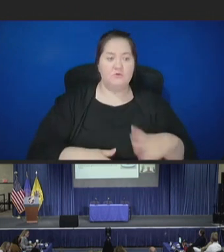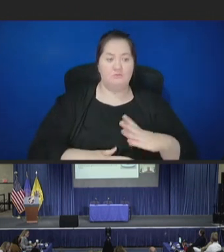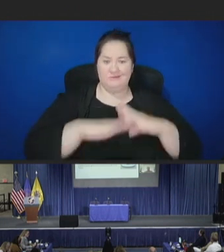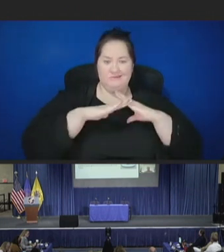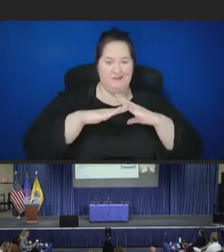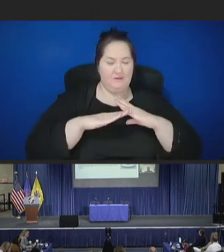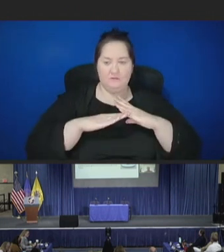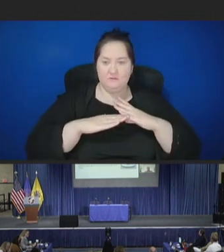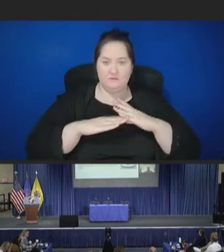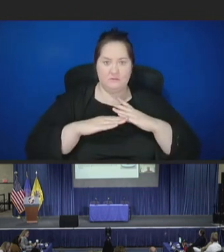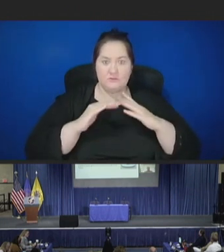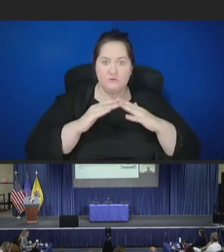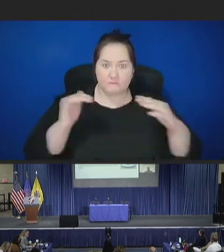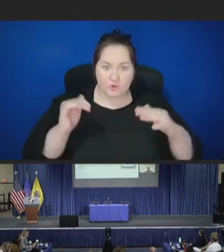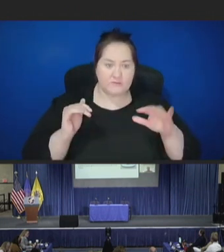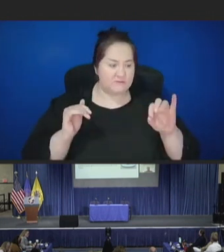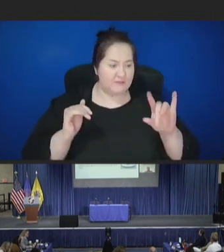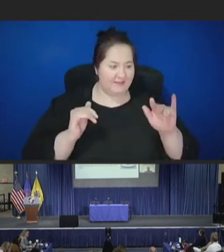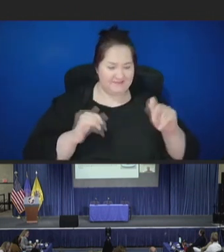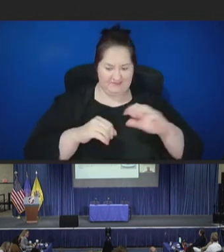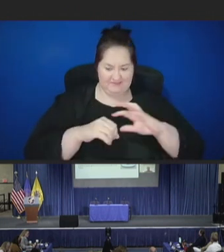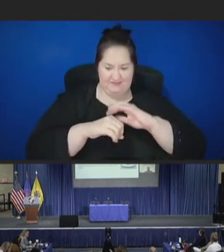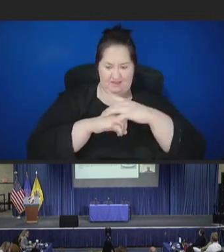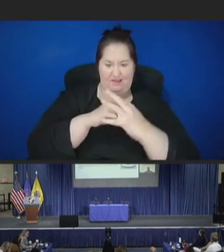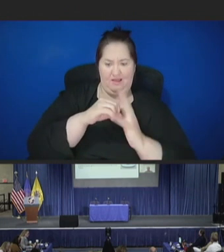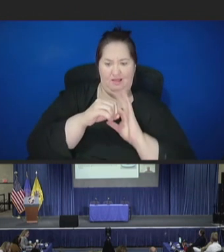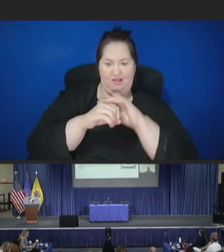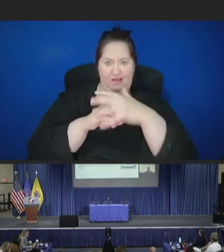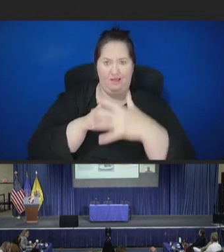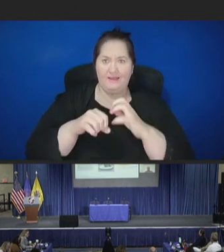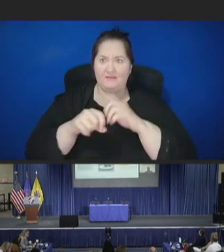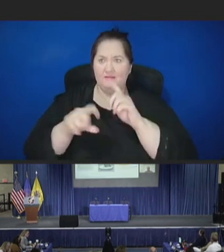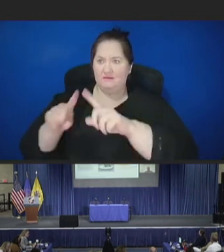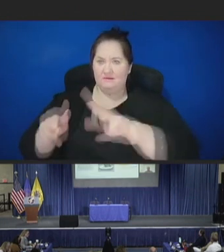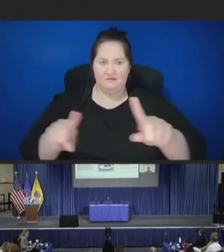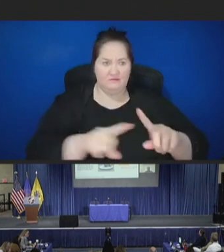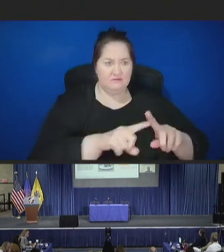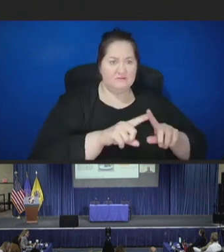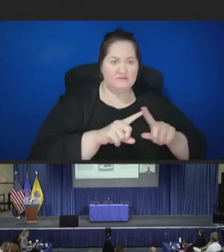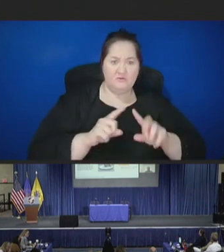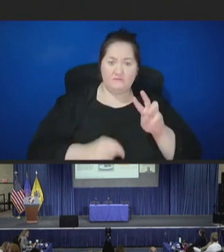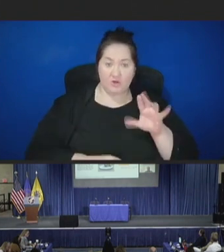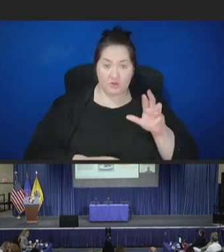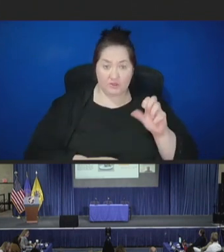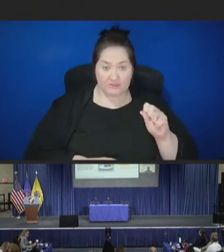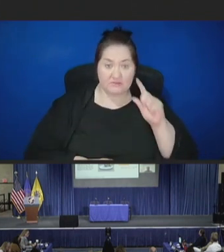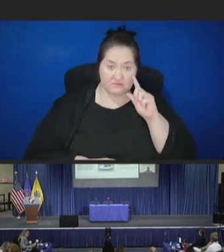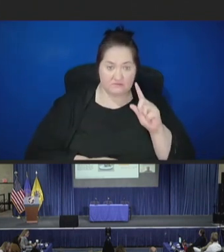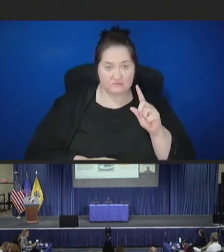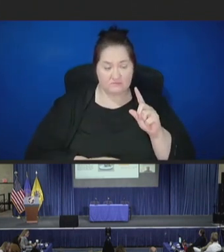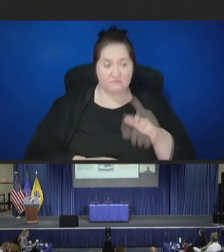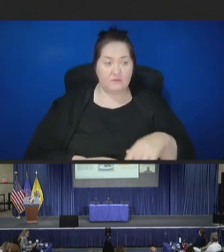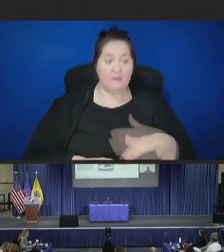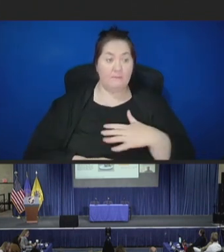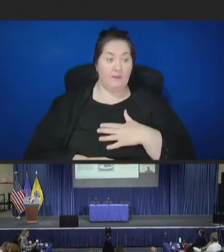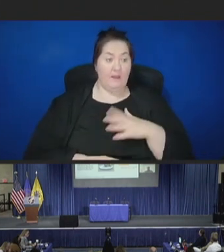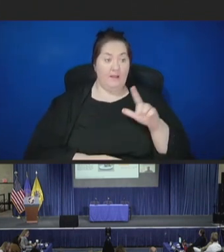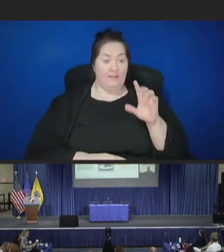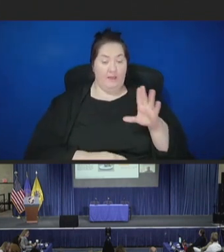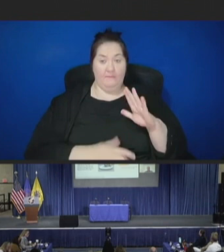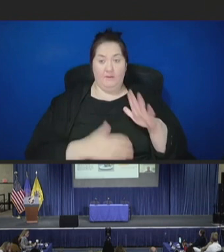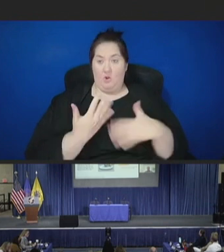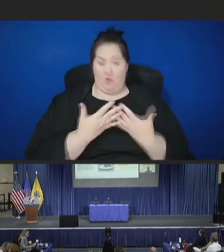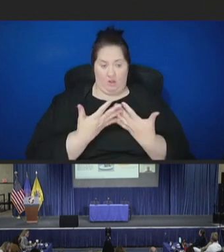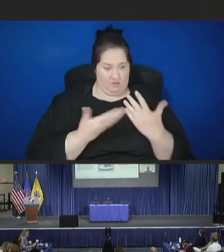against the diverse isolates circulating among humans. And so in my lab and with all of our